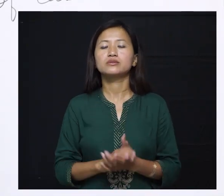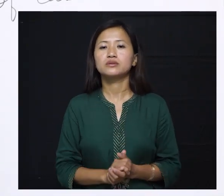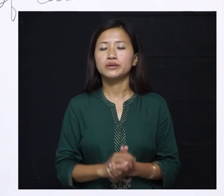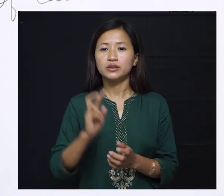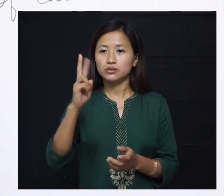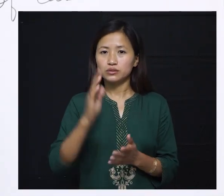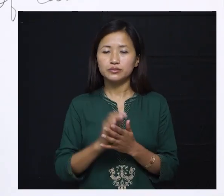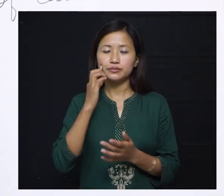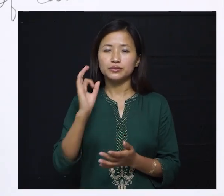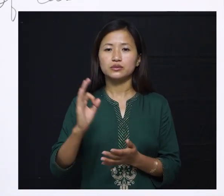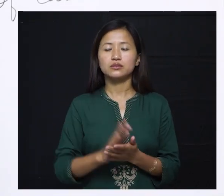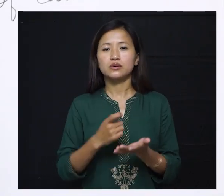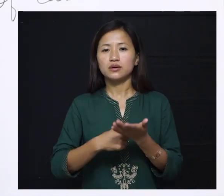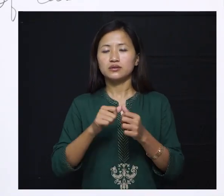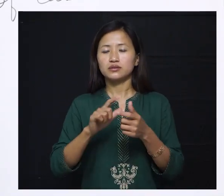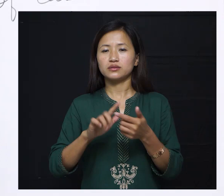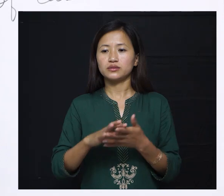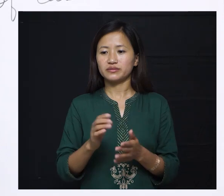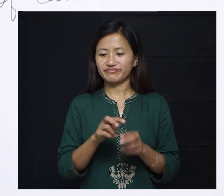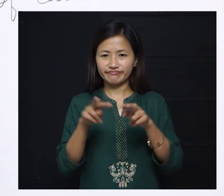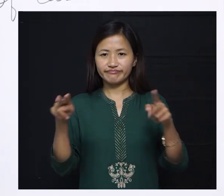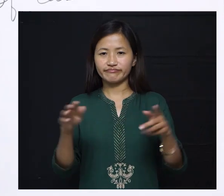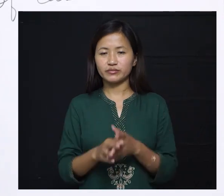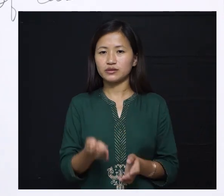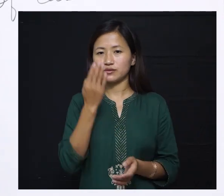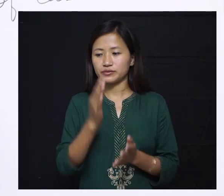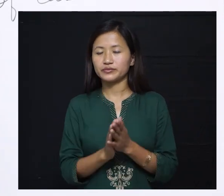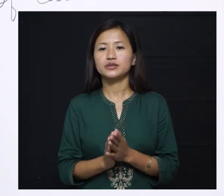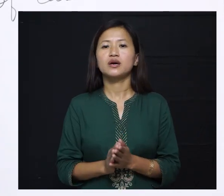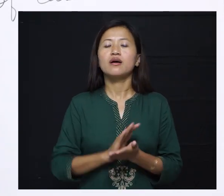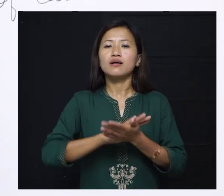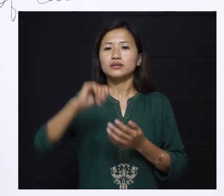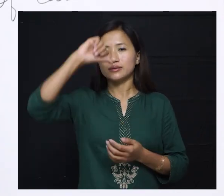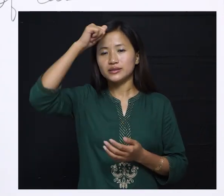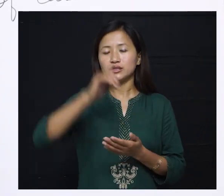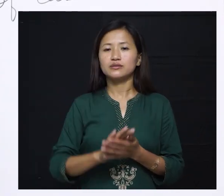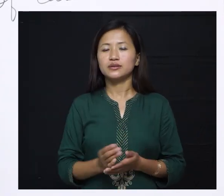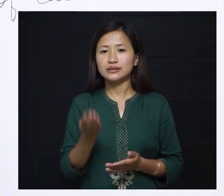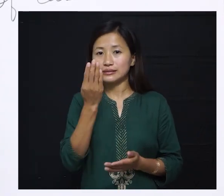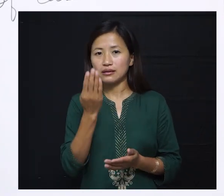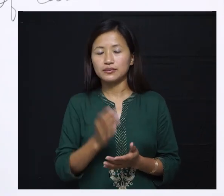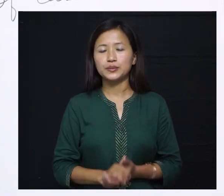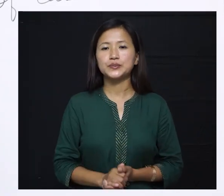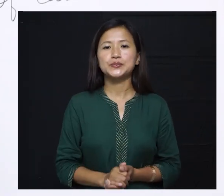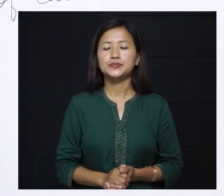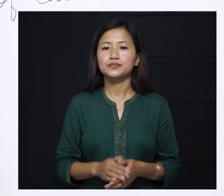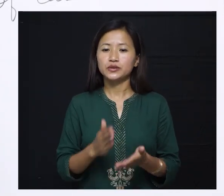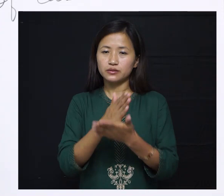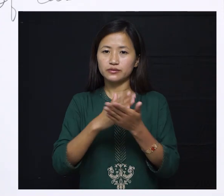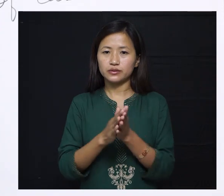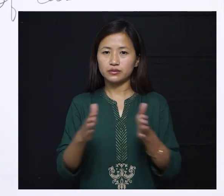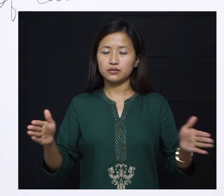the two most important religions were Hindu and Islam. So for them, these pilgrim centers were also